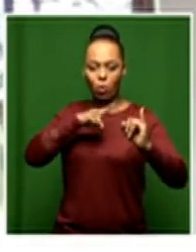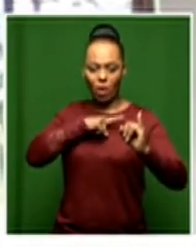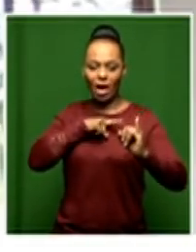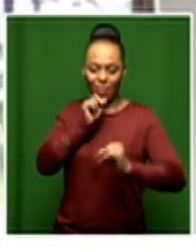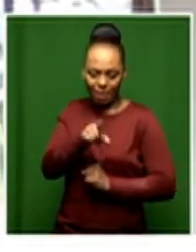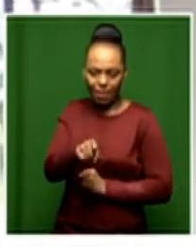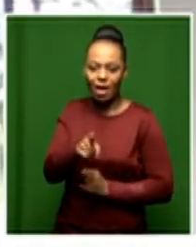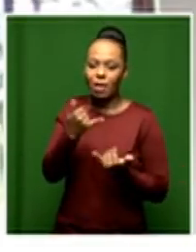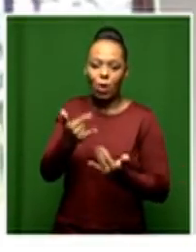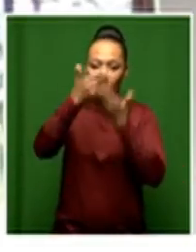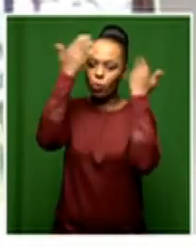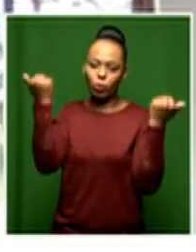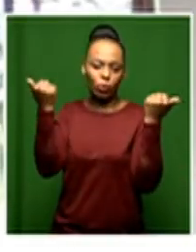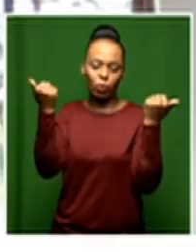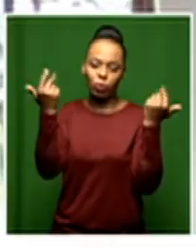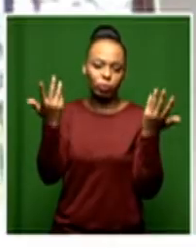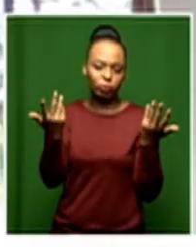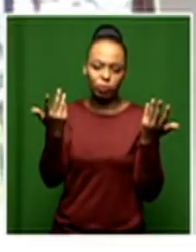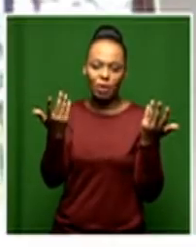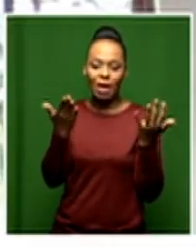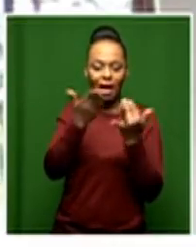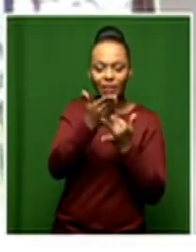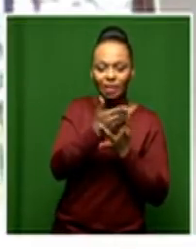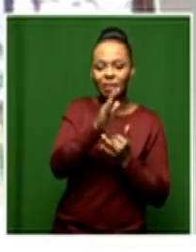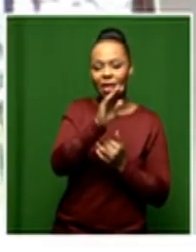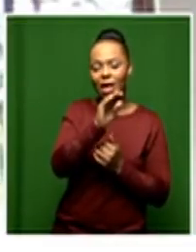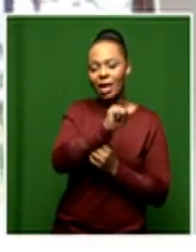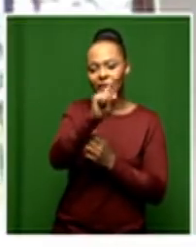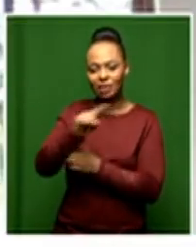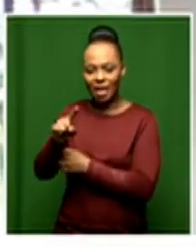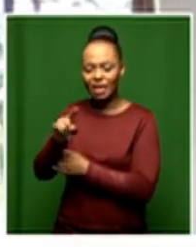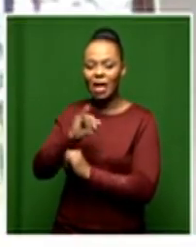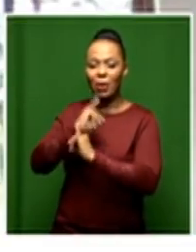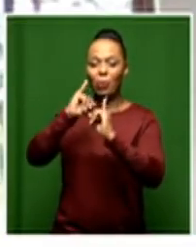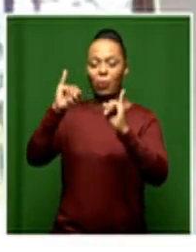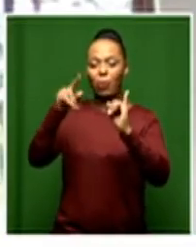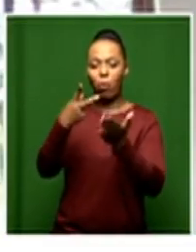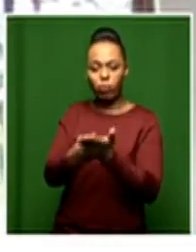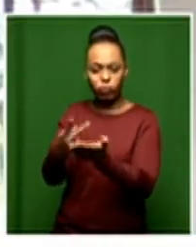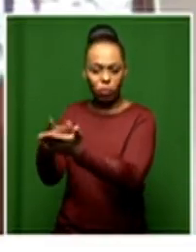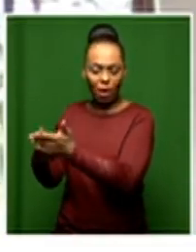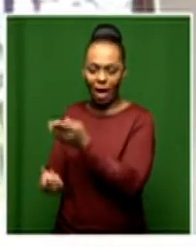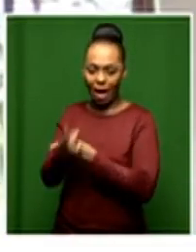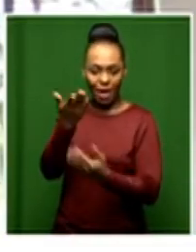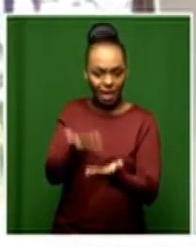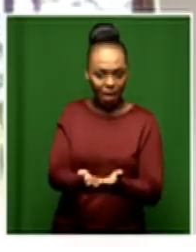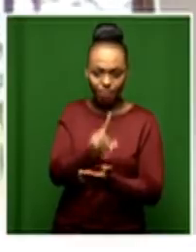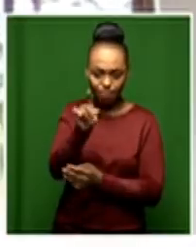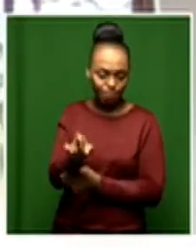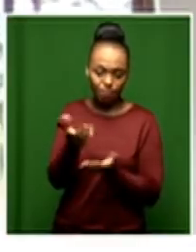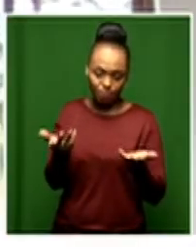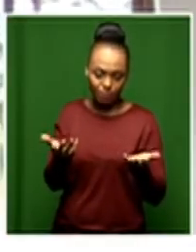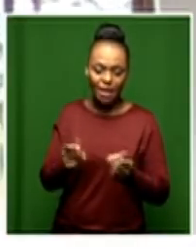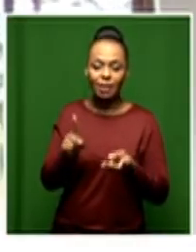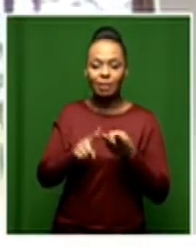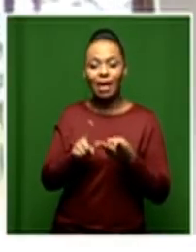we don't know if the effect of the AstraZeneca on severe disease and hospitalization. Unfortunately, also